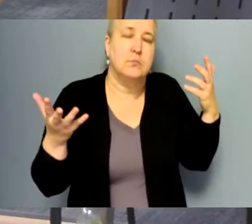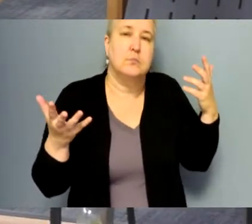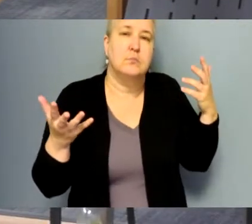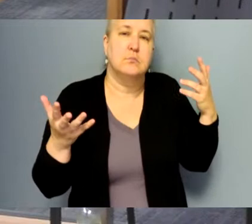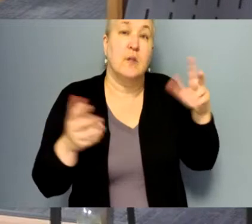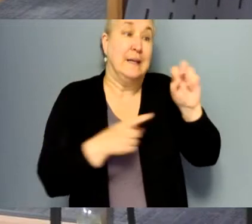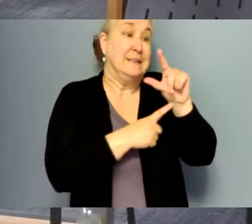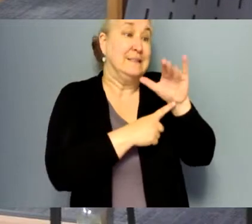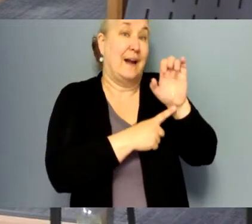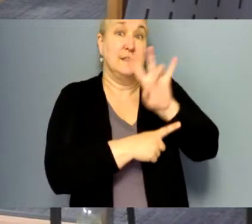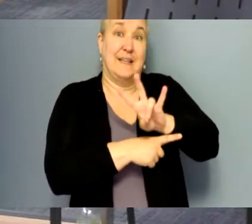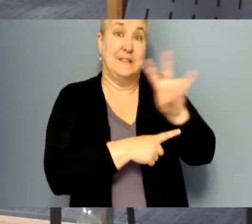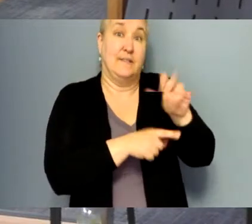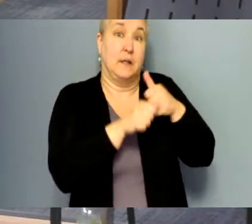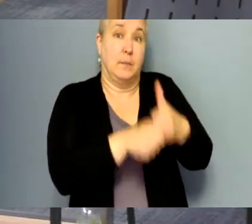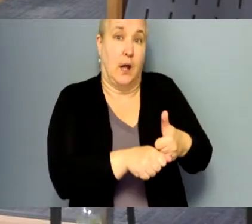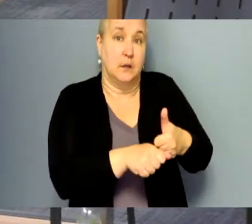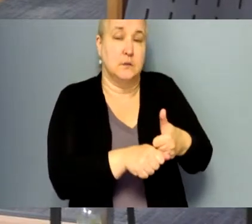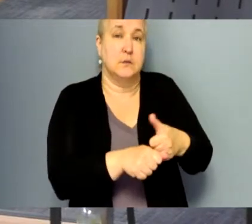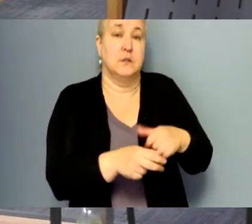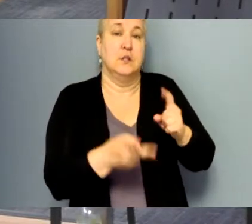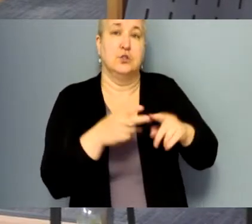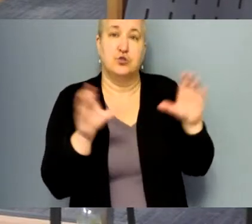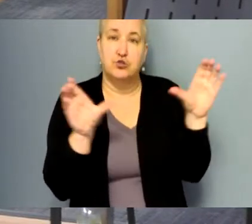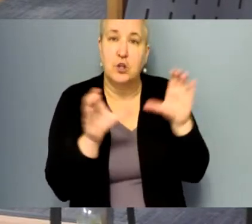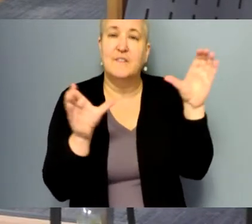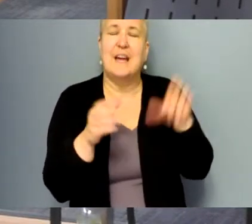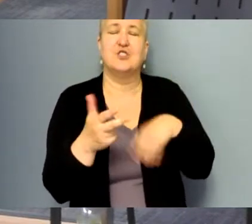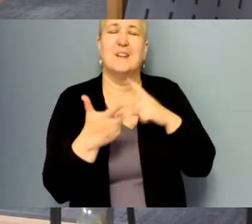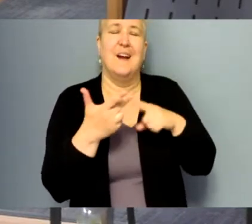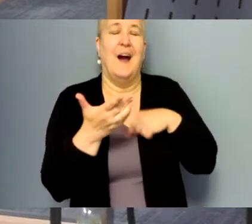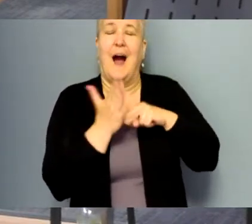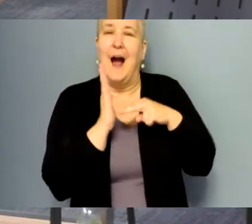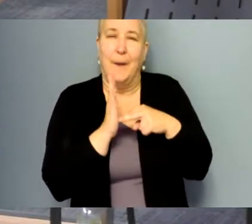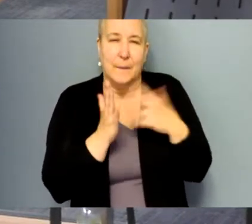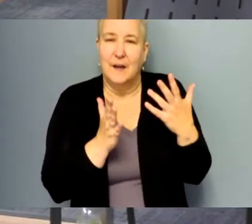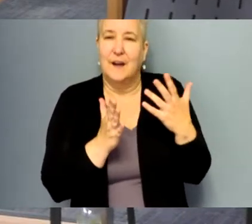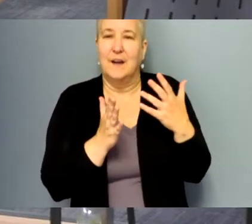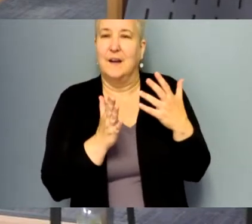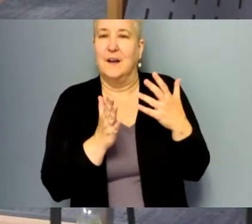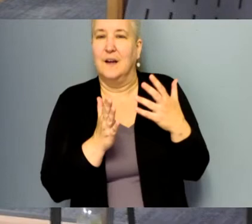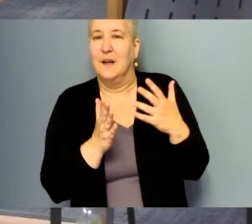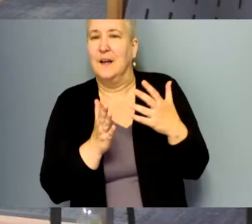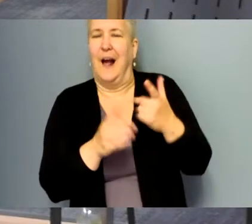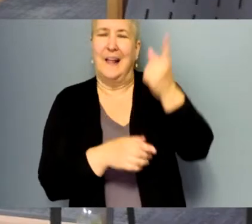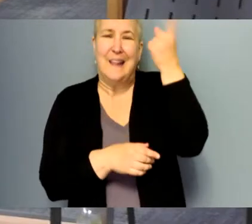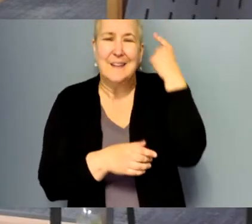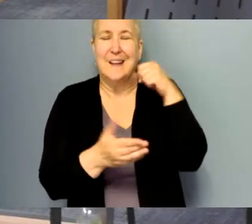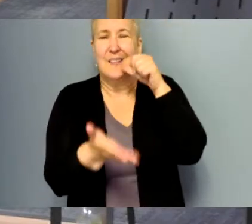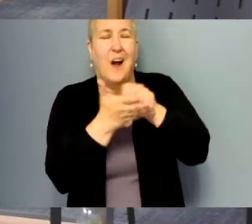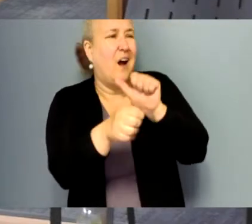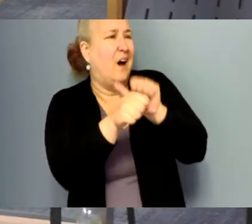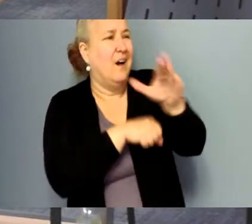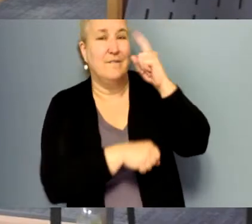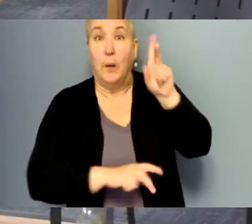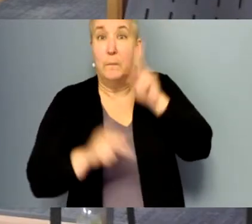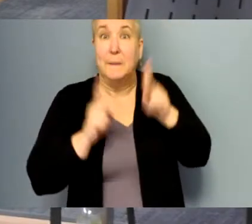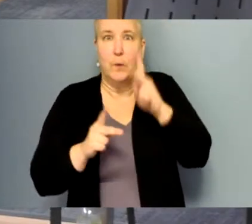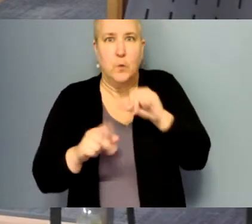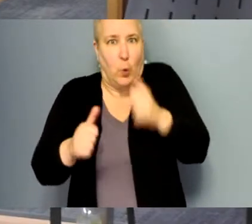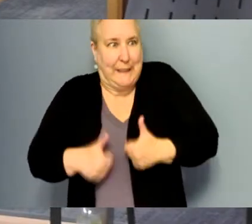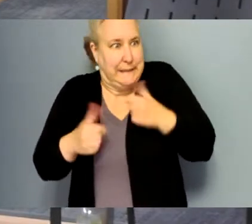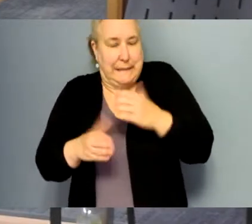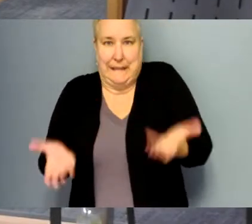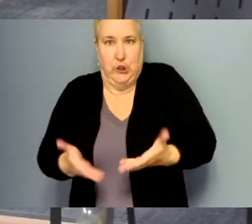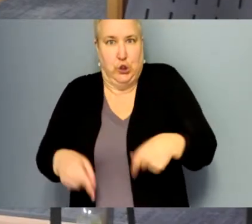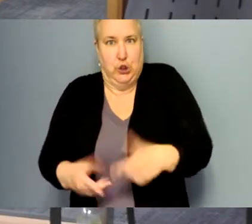Title 77 compliance, certification. I mean, I just sent out a bunch of letters last year of people that don't exist in our area.